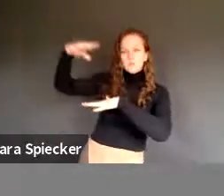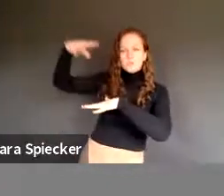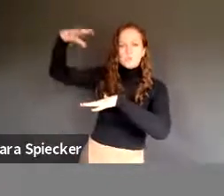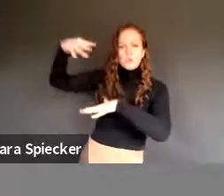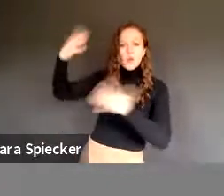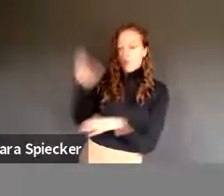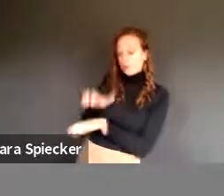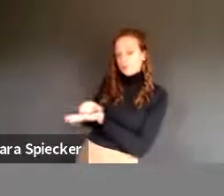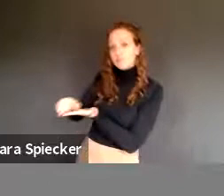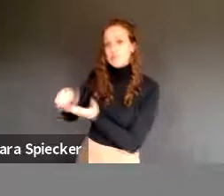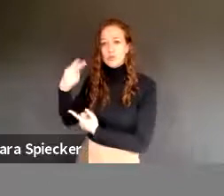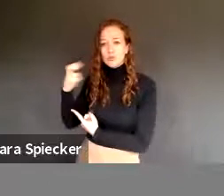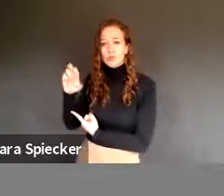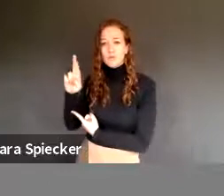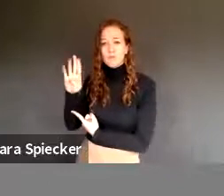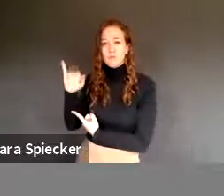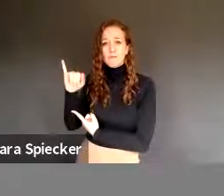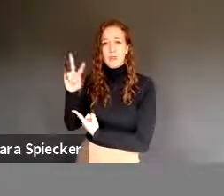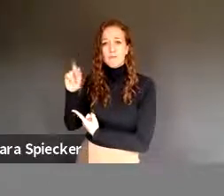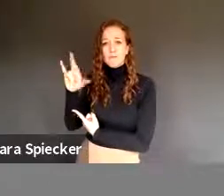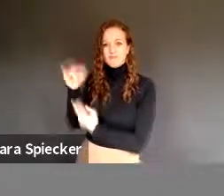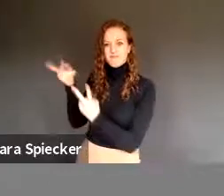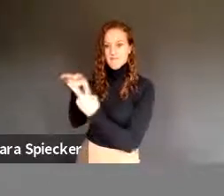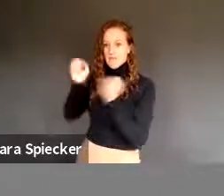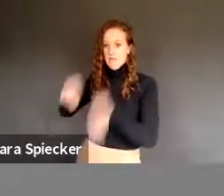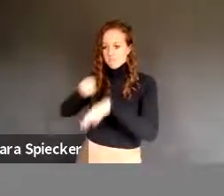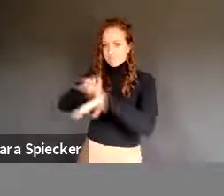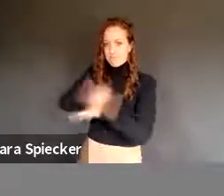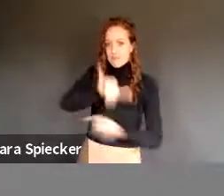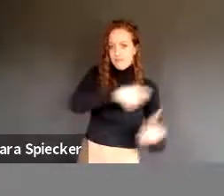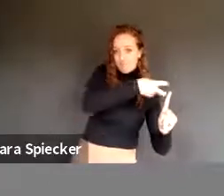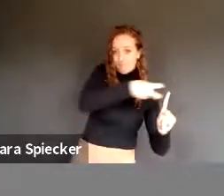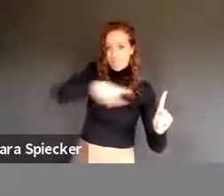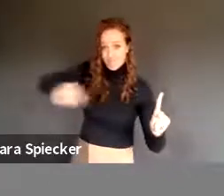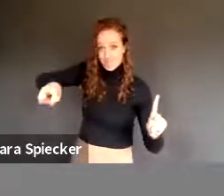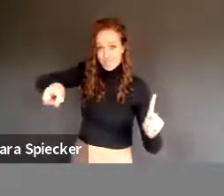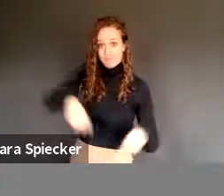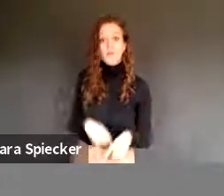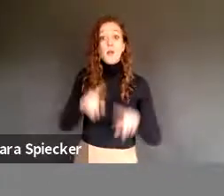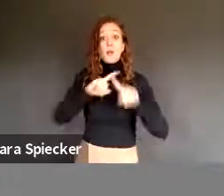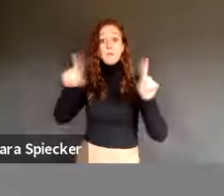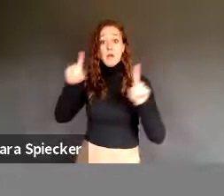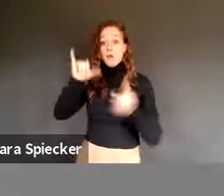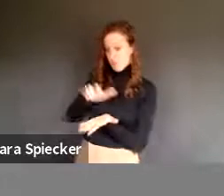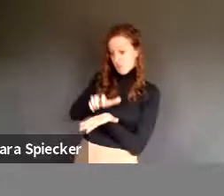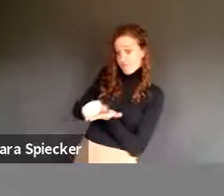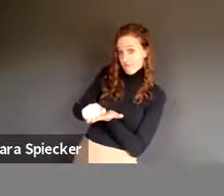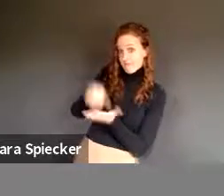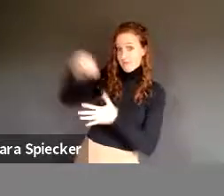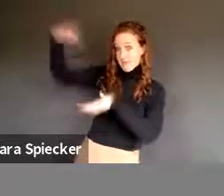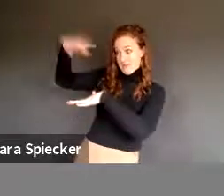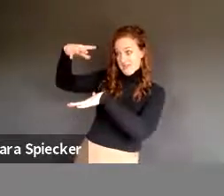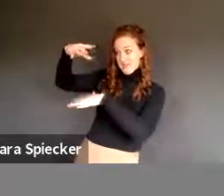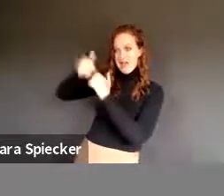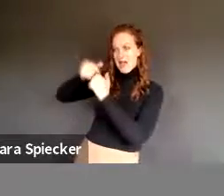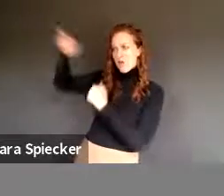So light availability and herbivory are 2 factors likely to influence the successful establishment of kelps.